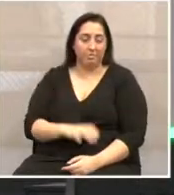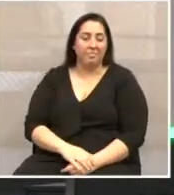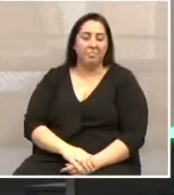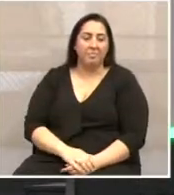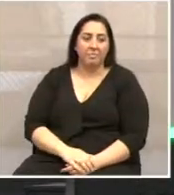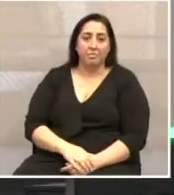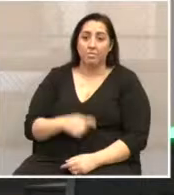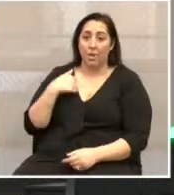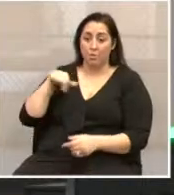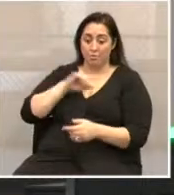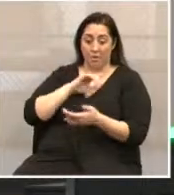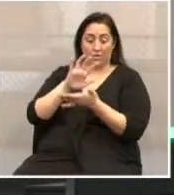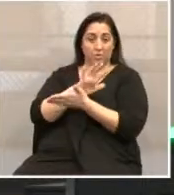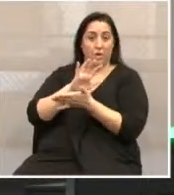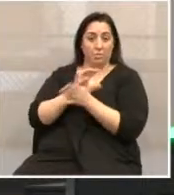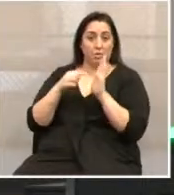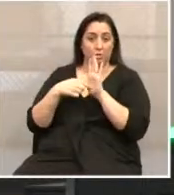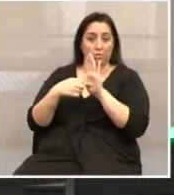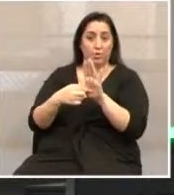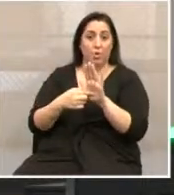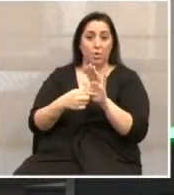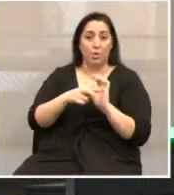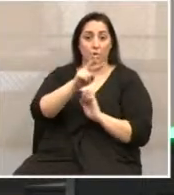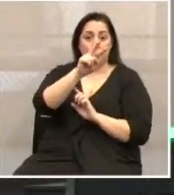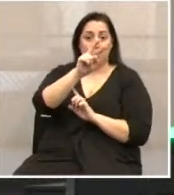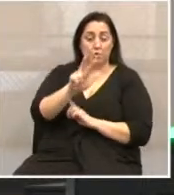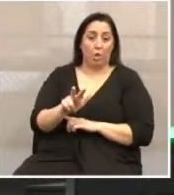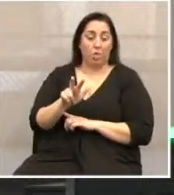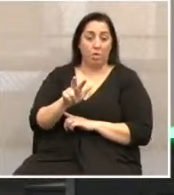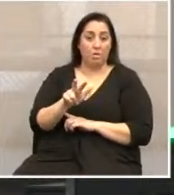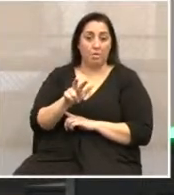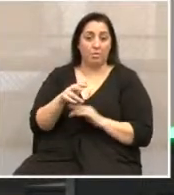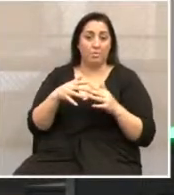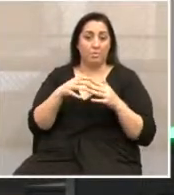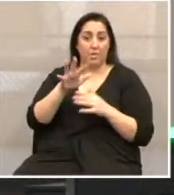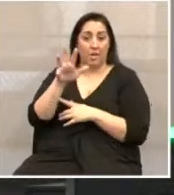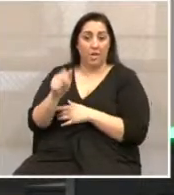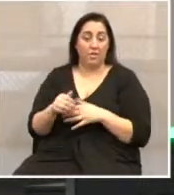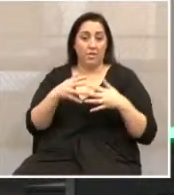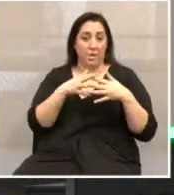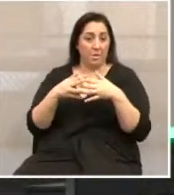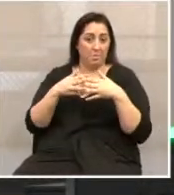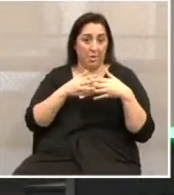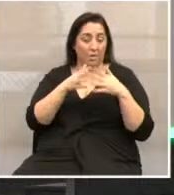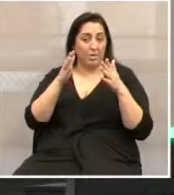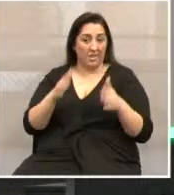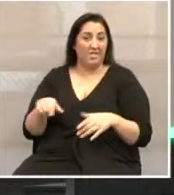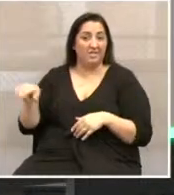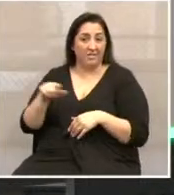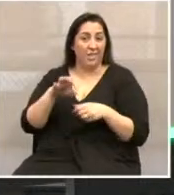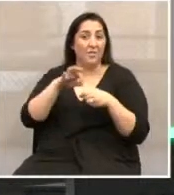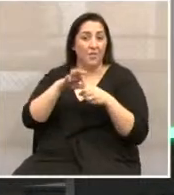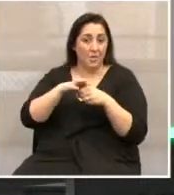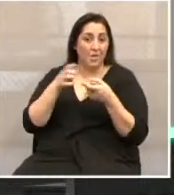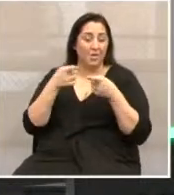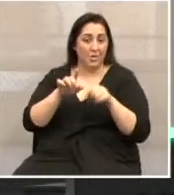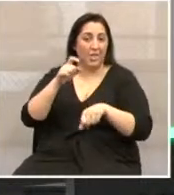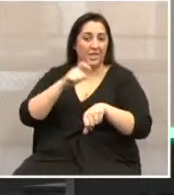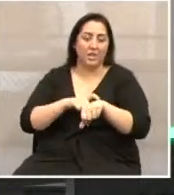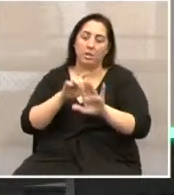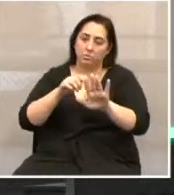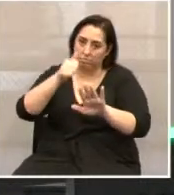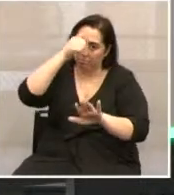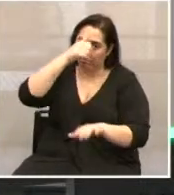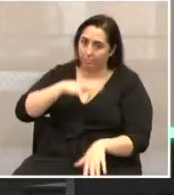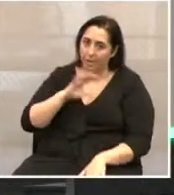documents show that 2/3 of African American voters in Florida voted during Reconstruction. Only the men voted